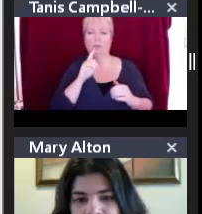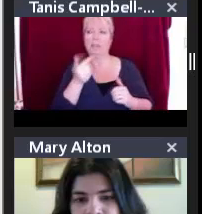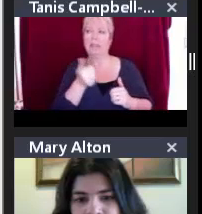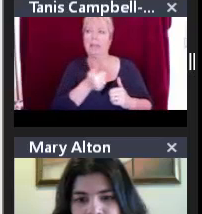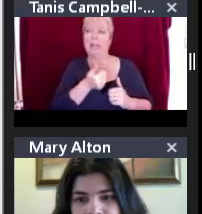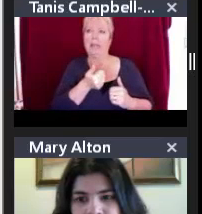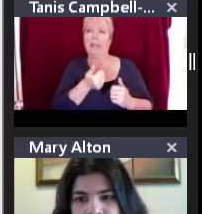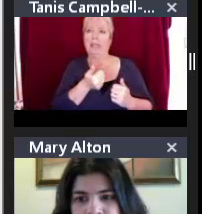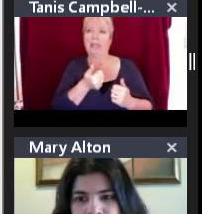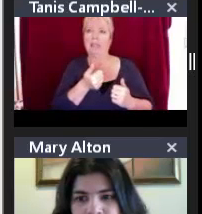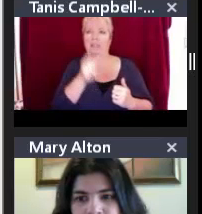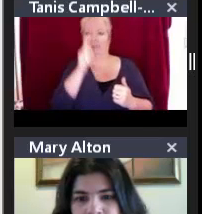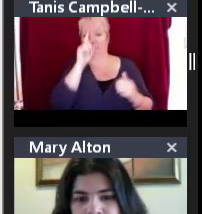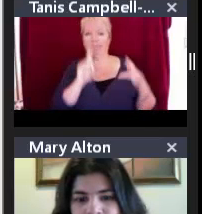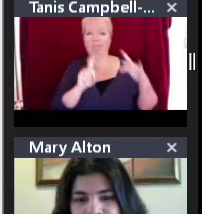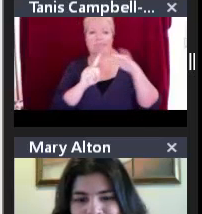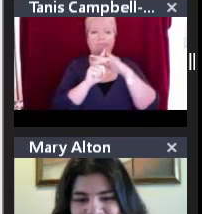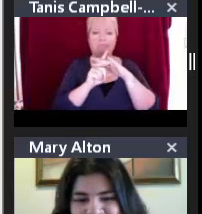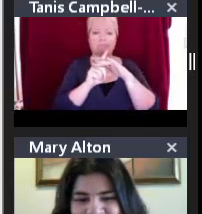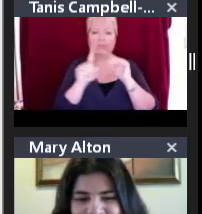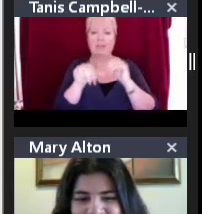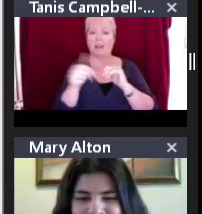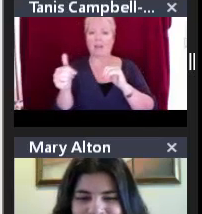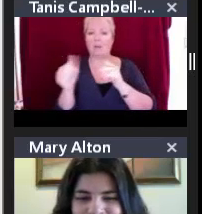with clients on a day-to-day basis?